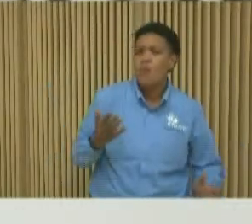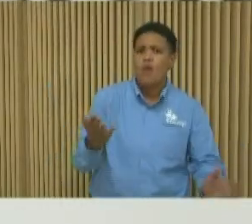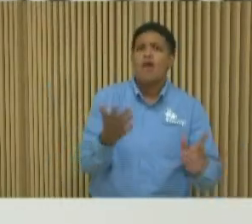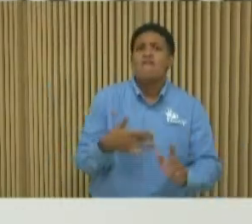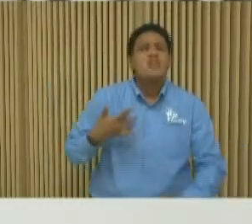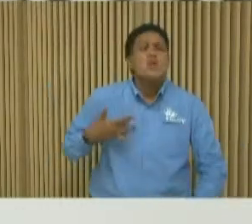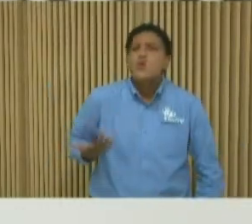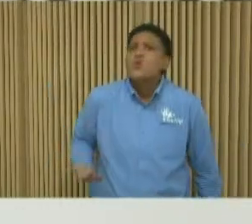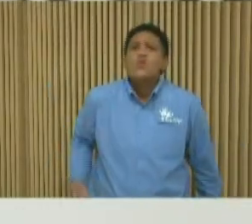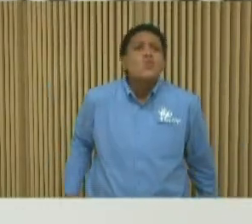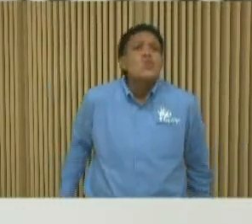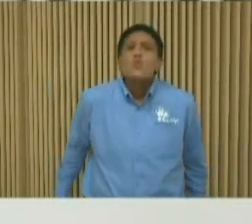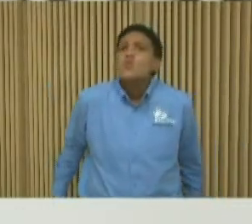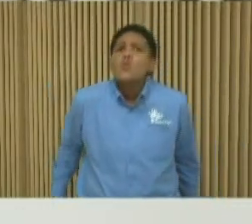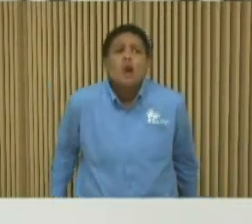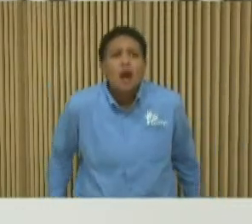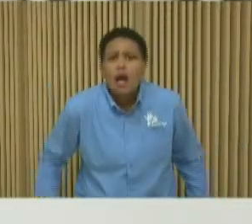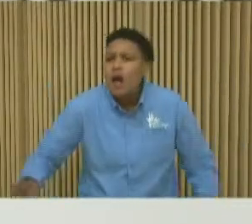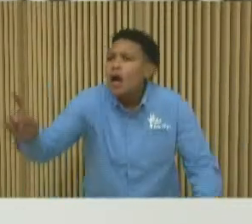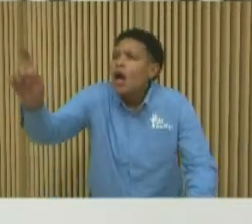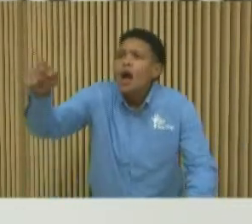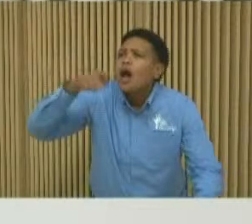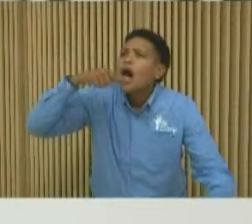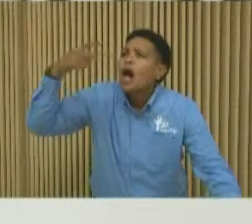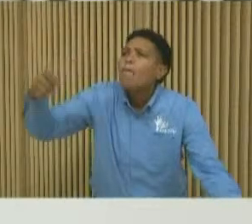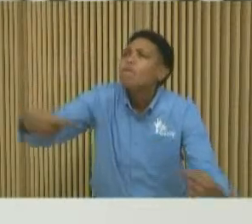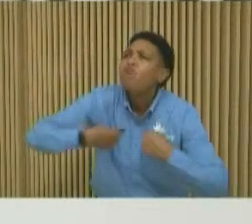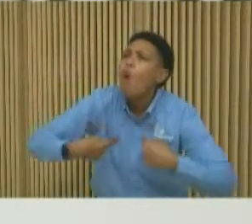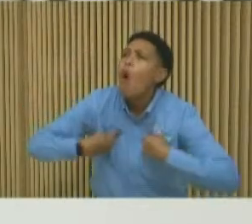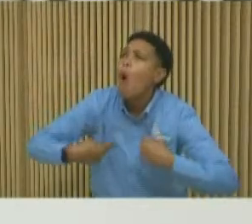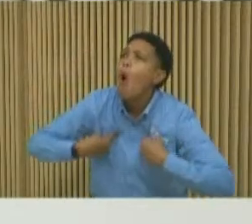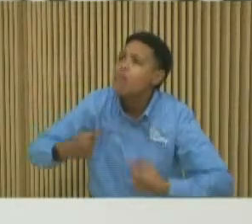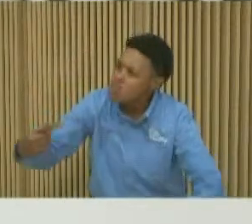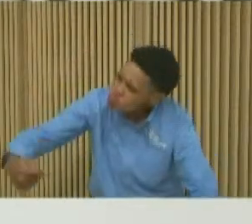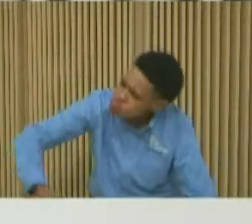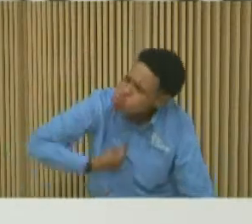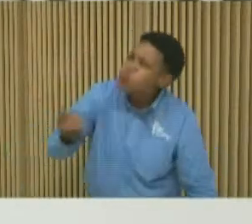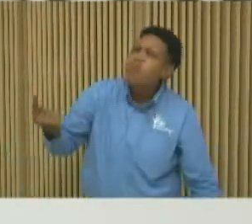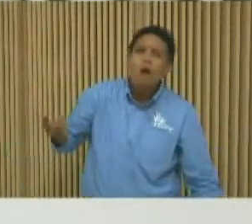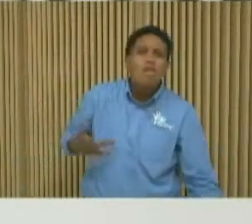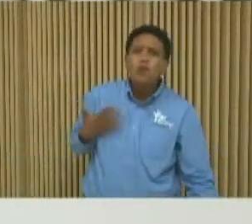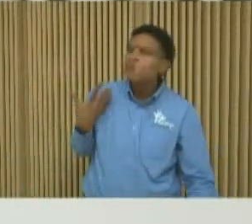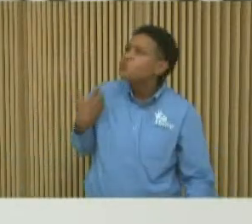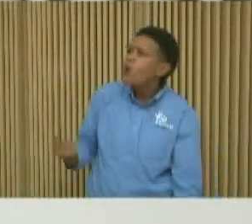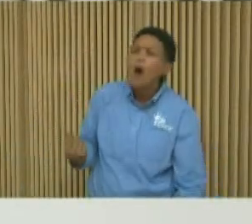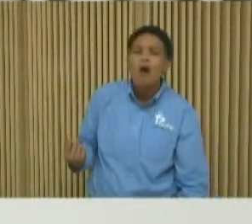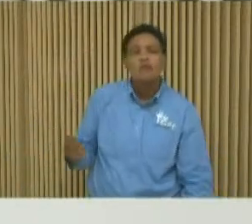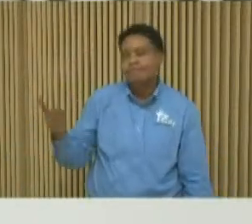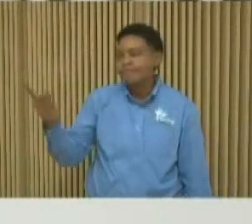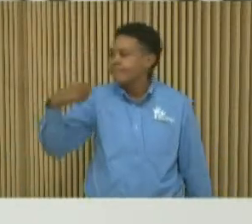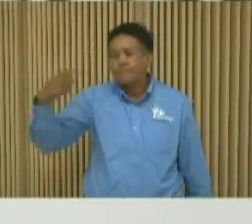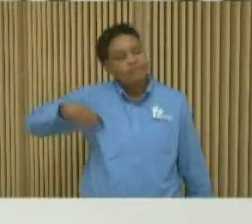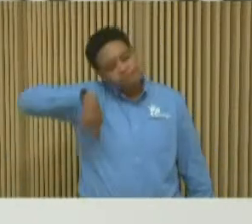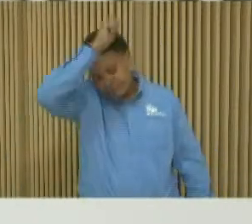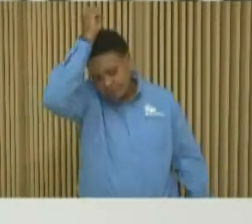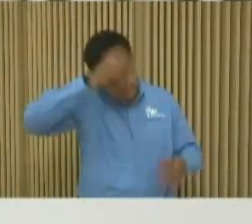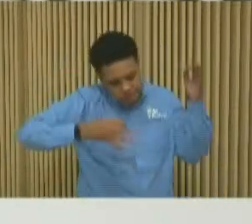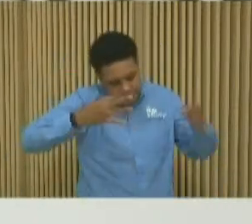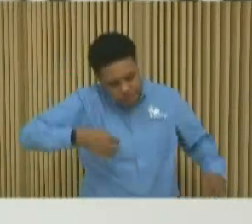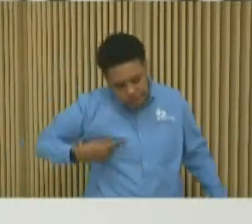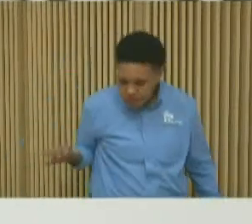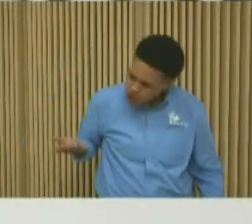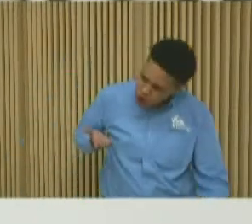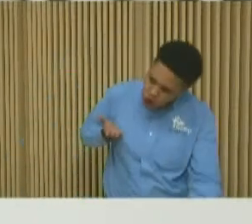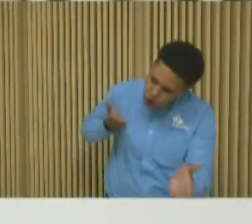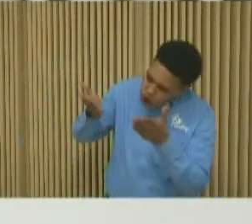you feel should not have happened, and you feel strongly and they disrespect me, and you know, I'm taking you to court because I'm going to serve